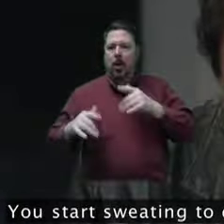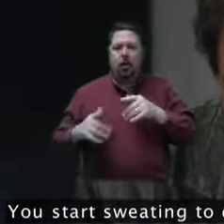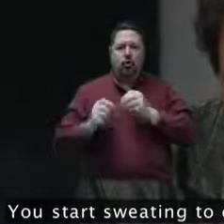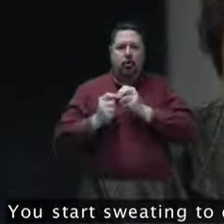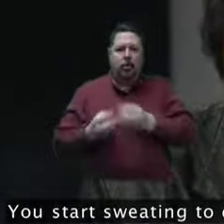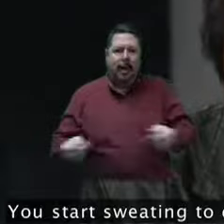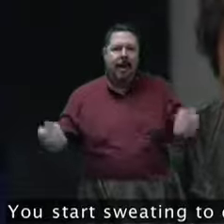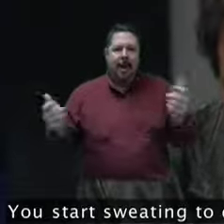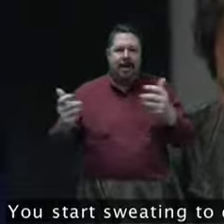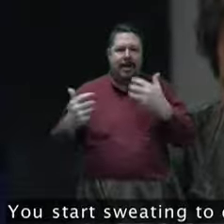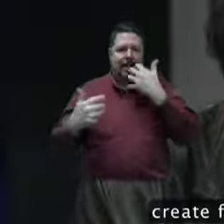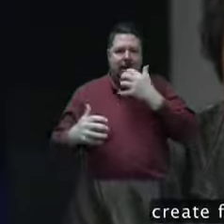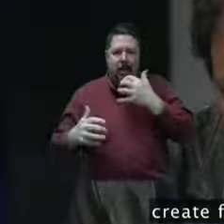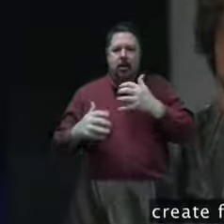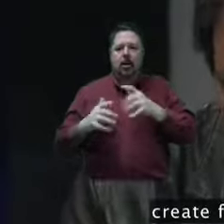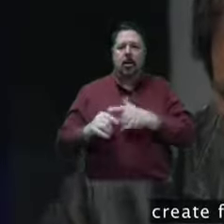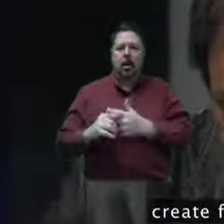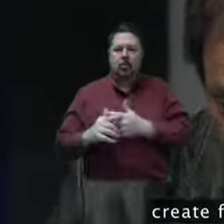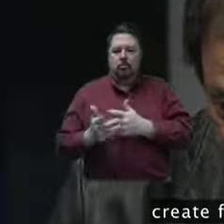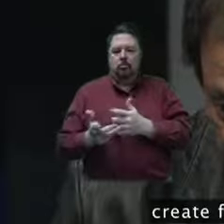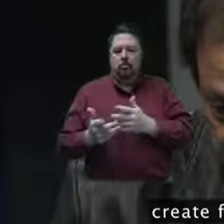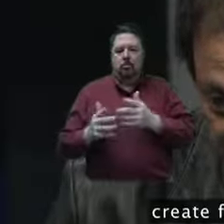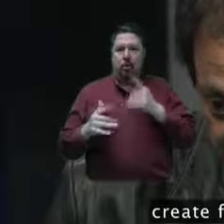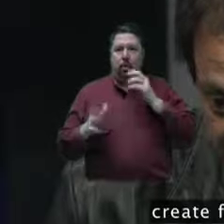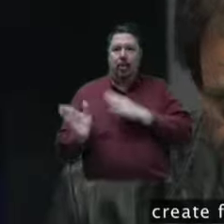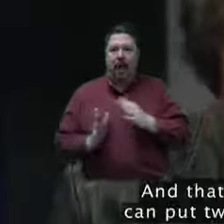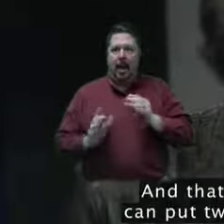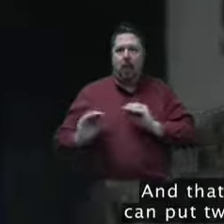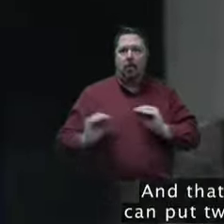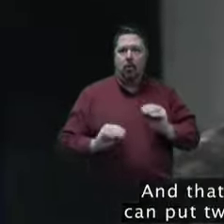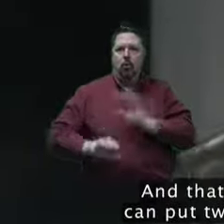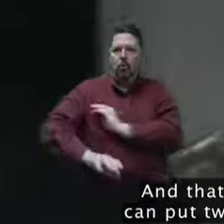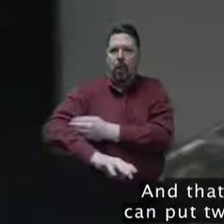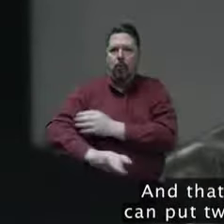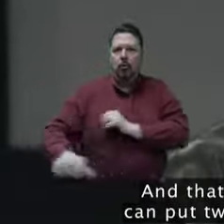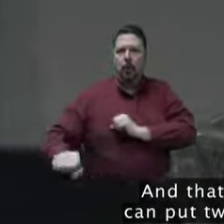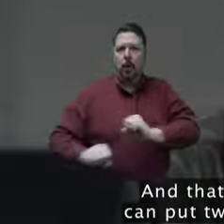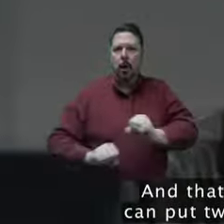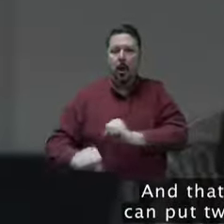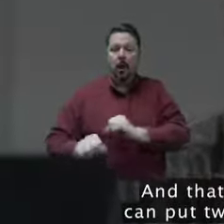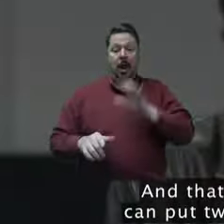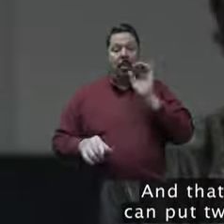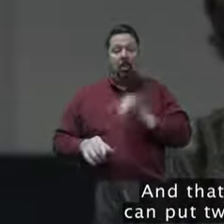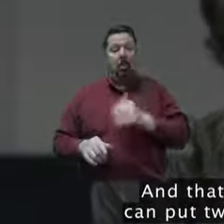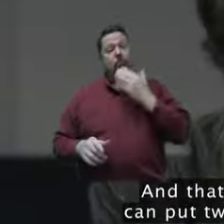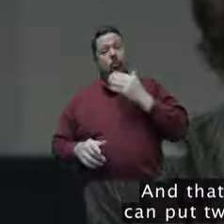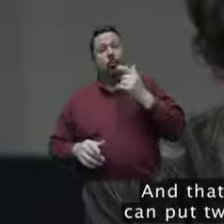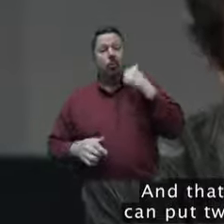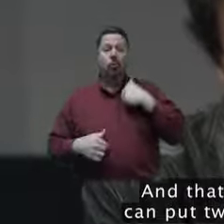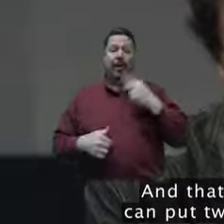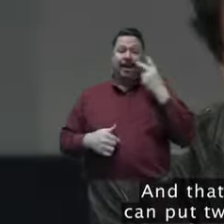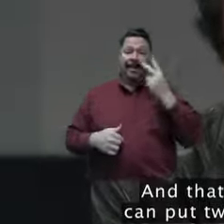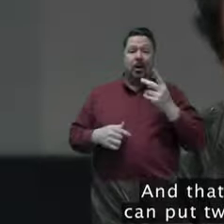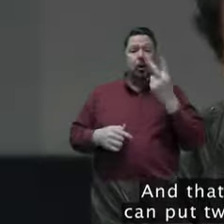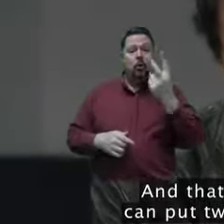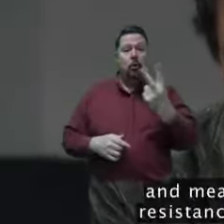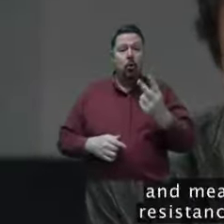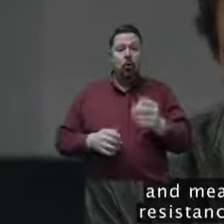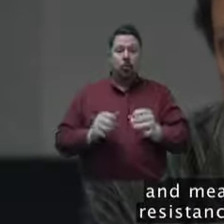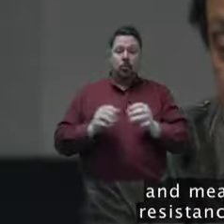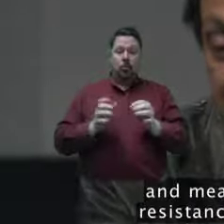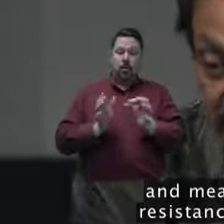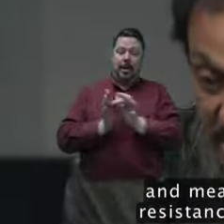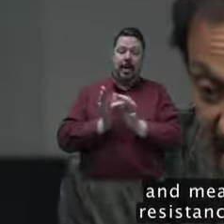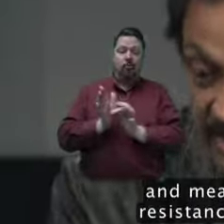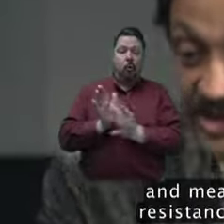dissipate the heat that you're going to create from exerting muscular exertion. And that's fortunate because you can put two electrodes on your palm and